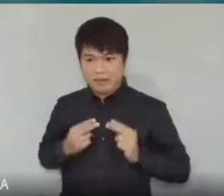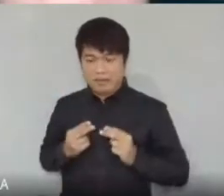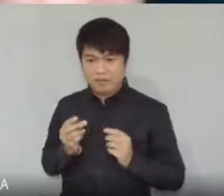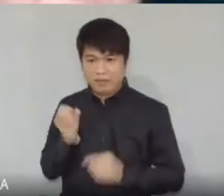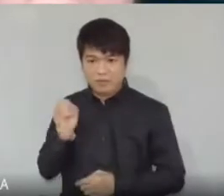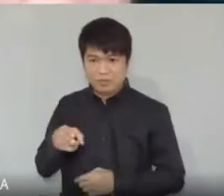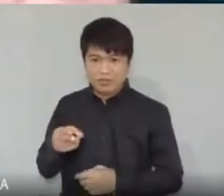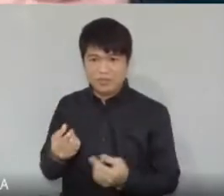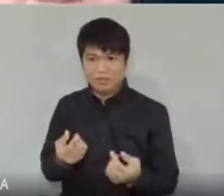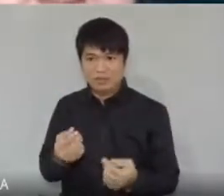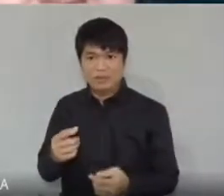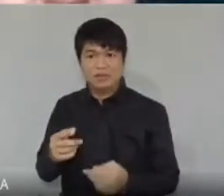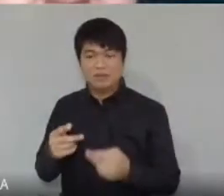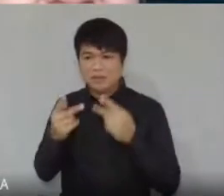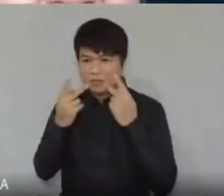Okay, hindi pala.